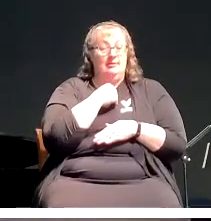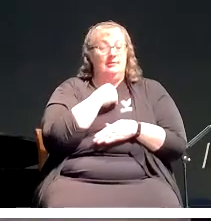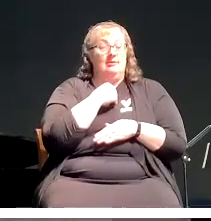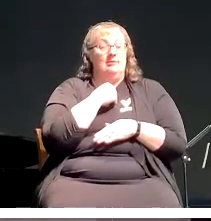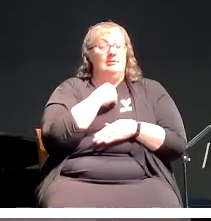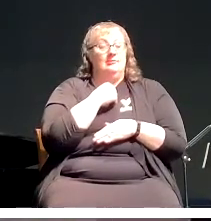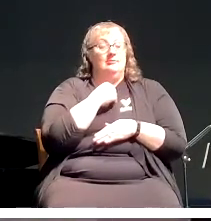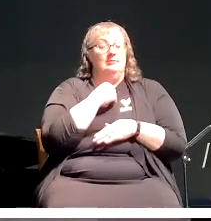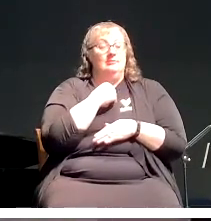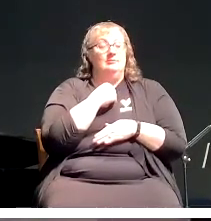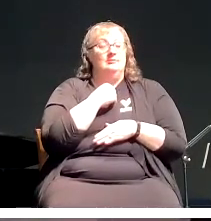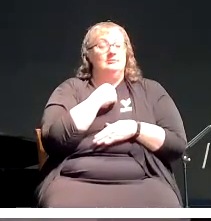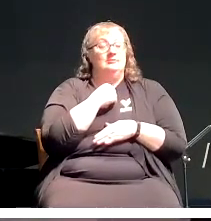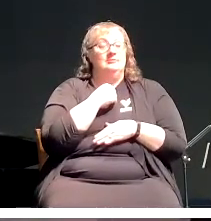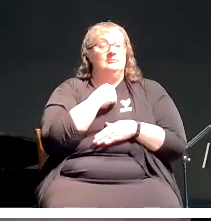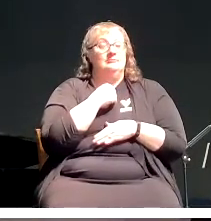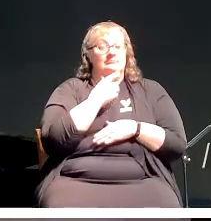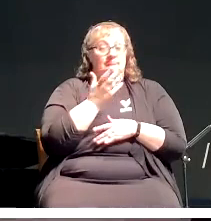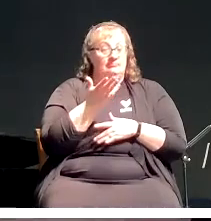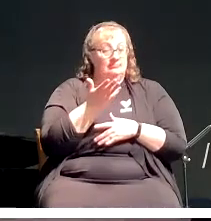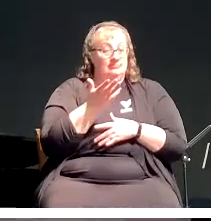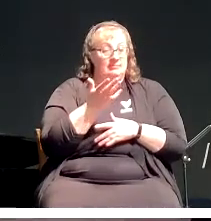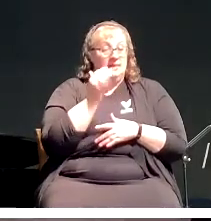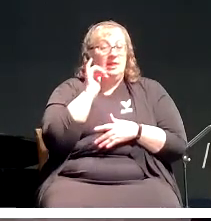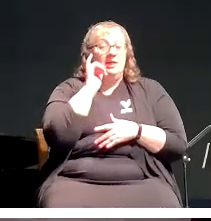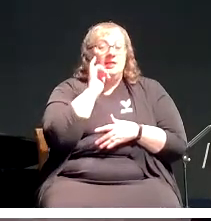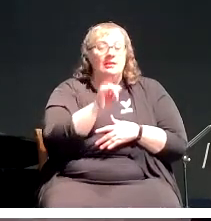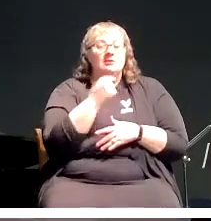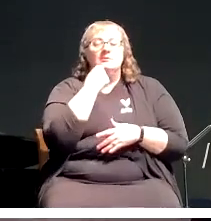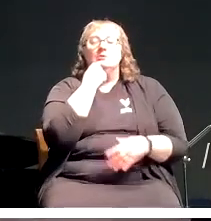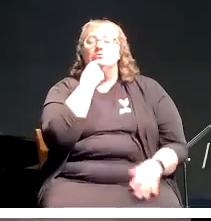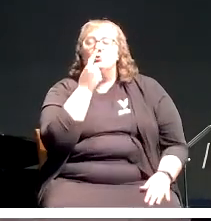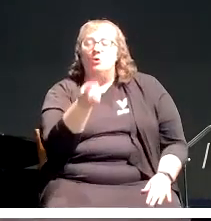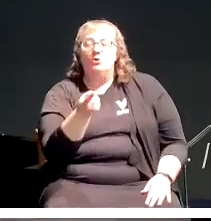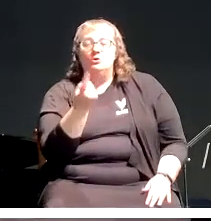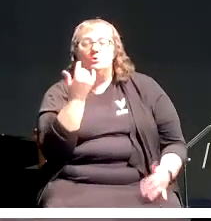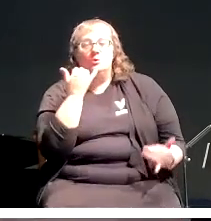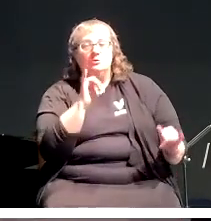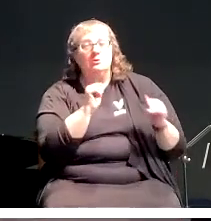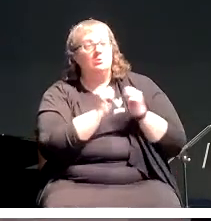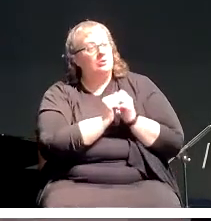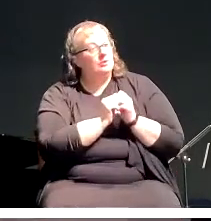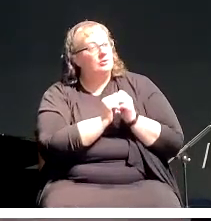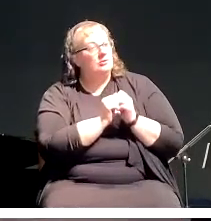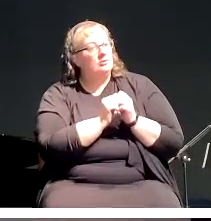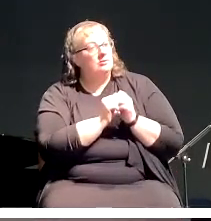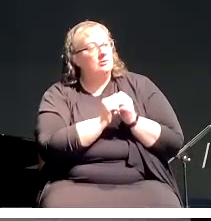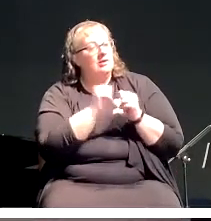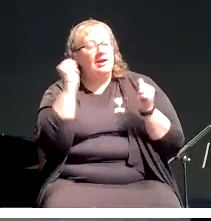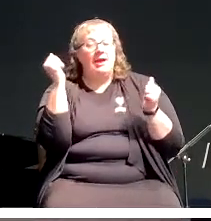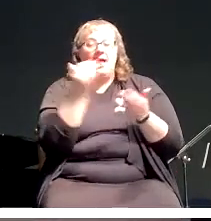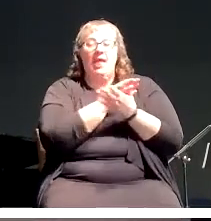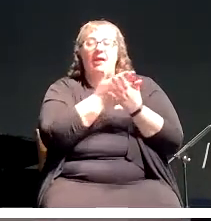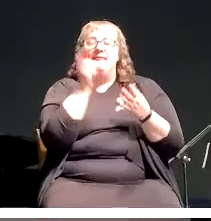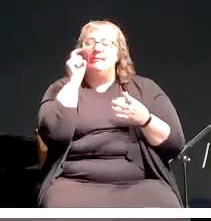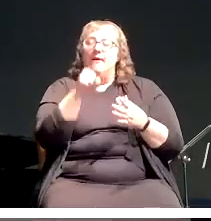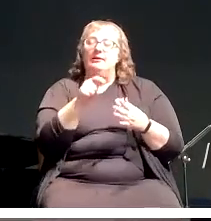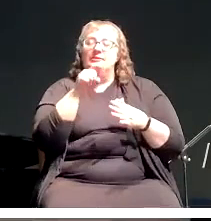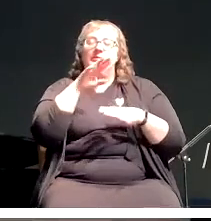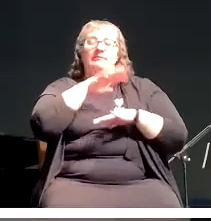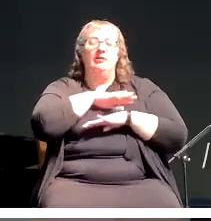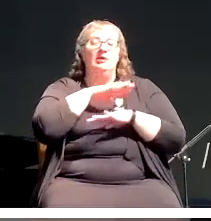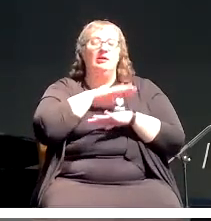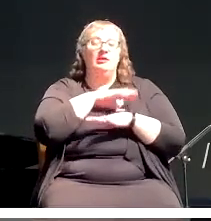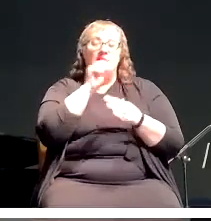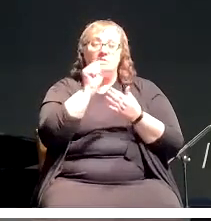presence. He said to them, this is what I told you while I was still with you. Everything must be fulfilled that